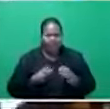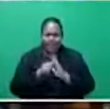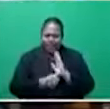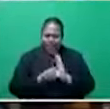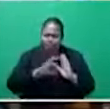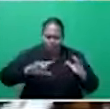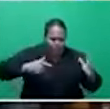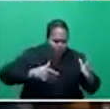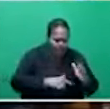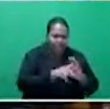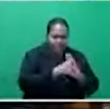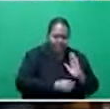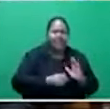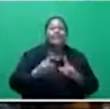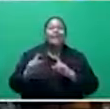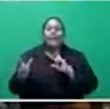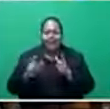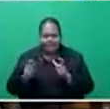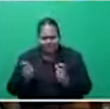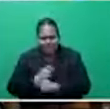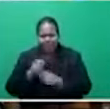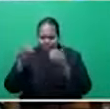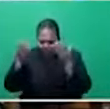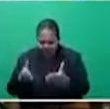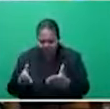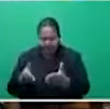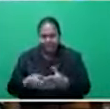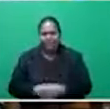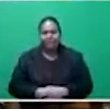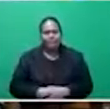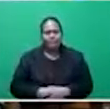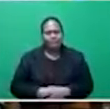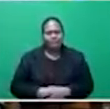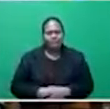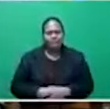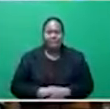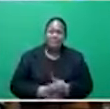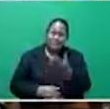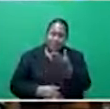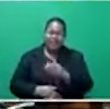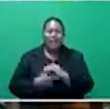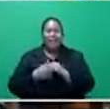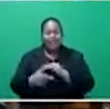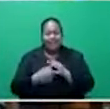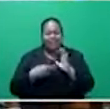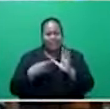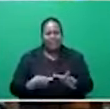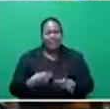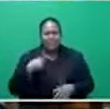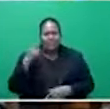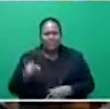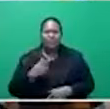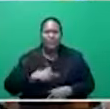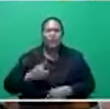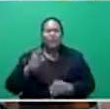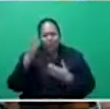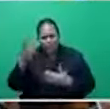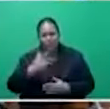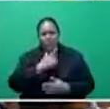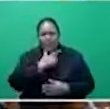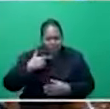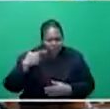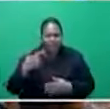Act. It's the Climate Change Act, Mr. Speaker, sir. Mr. Speaker, sir, this is the kind of level of response I have to do because the Honourable Tumbo and others have